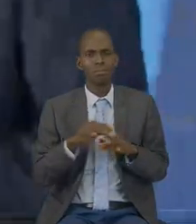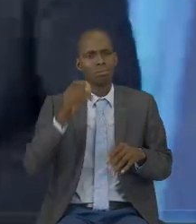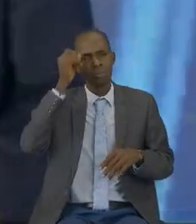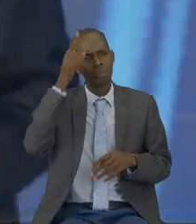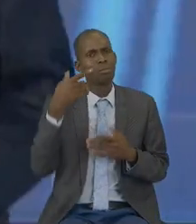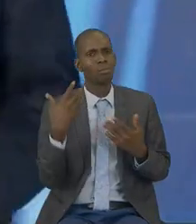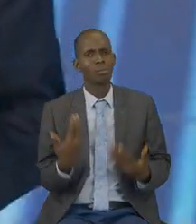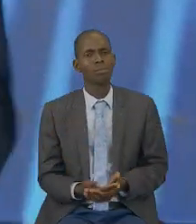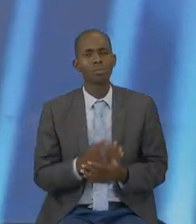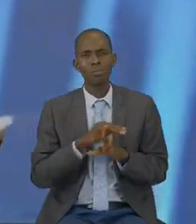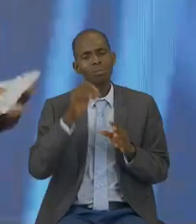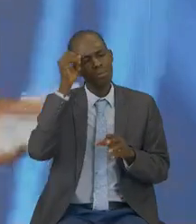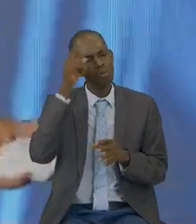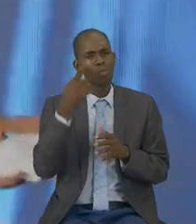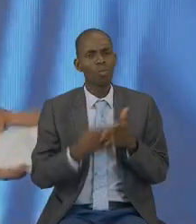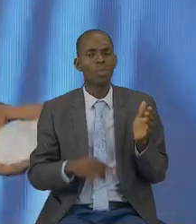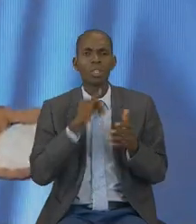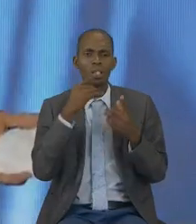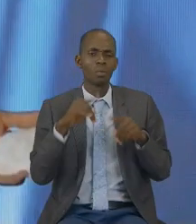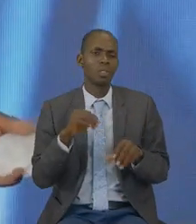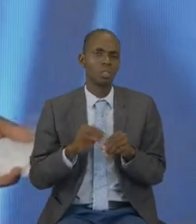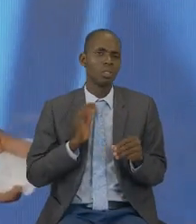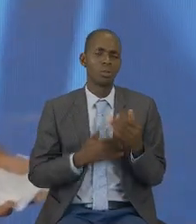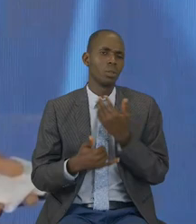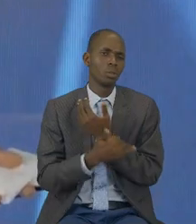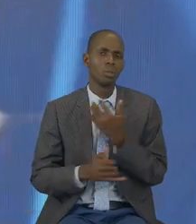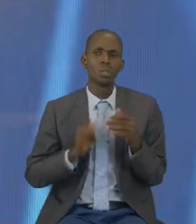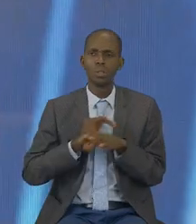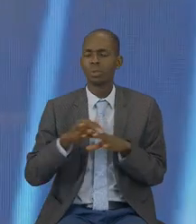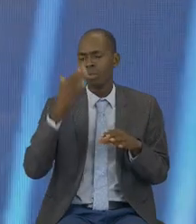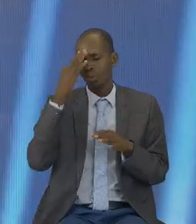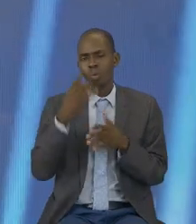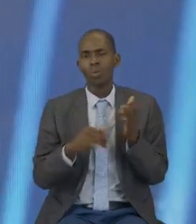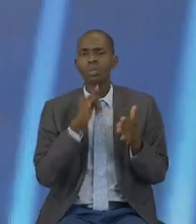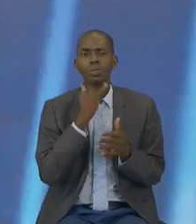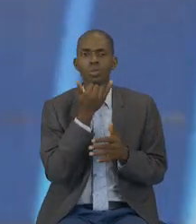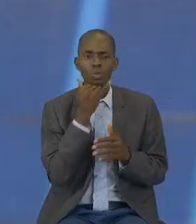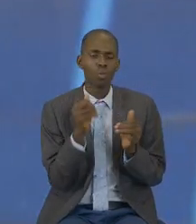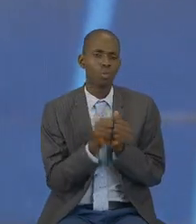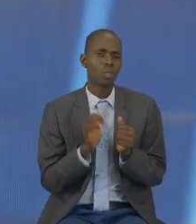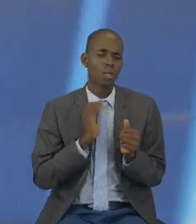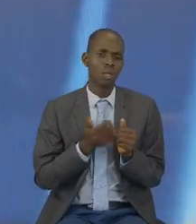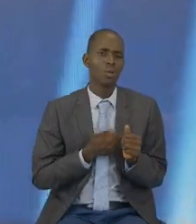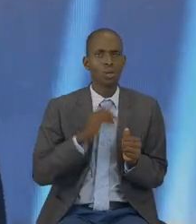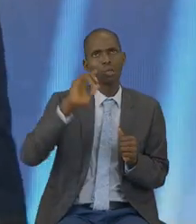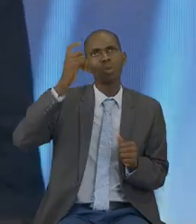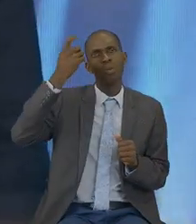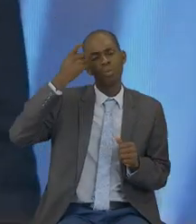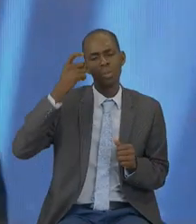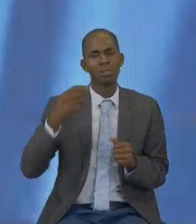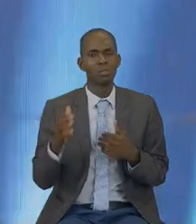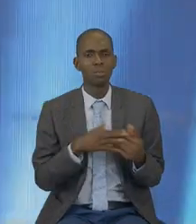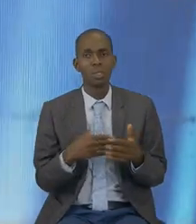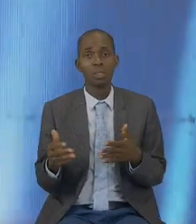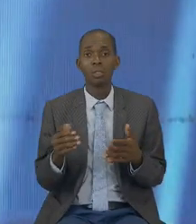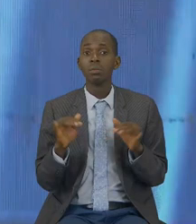is coming to. We don't know what is happening to our economy. We don't know what the government is doing. Well, in